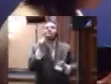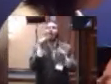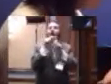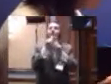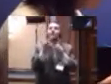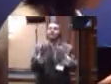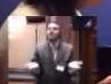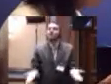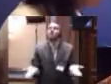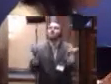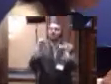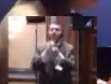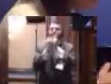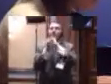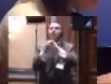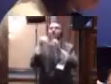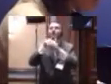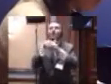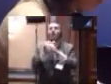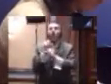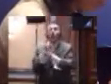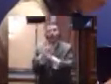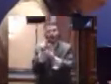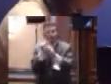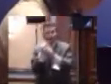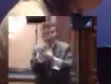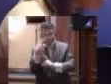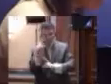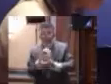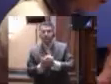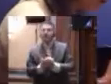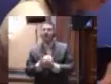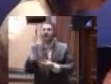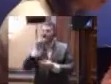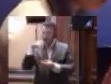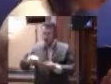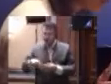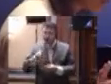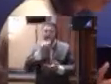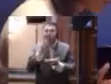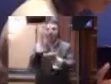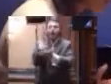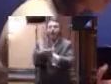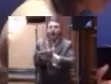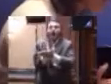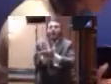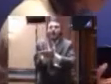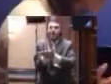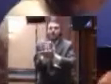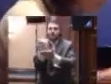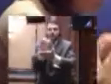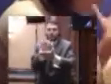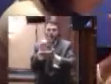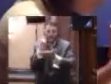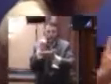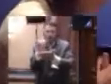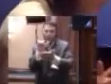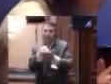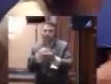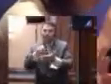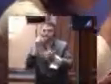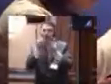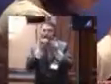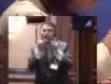point for further discussion and say that there are a number of core institutions that must be set up, as